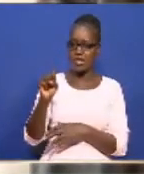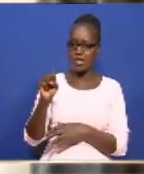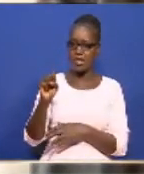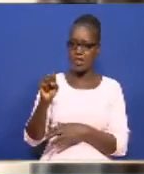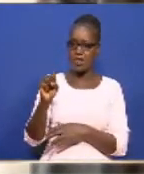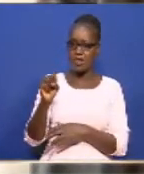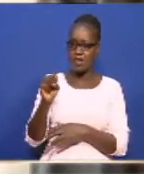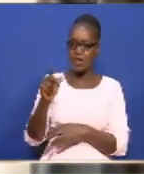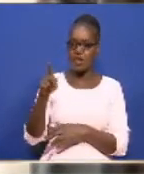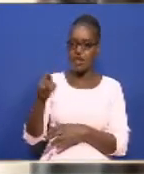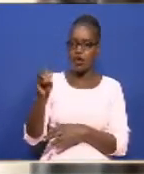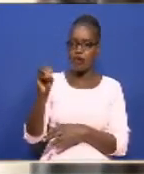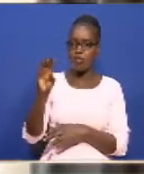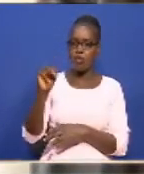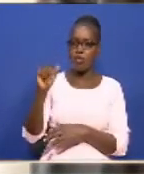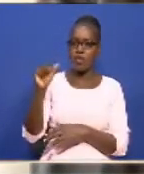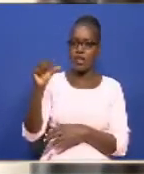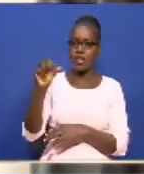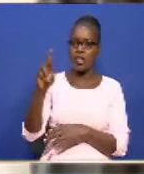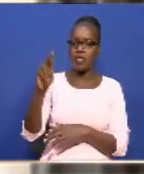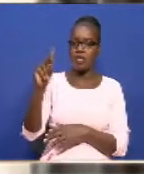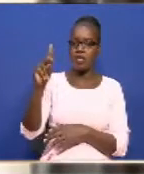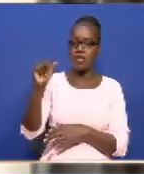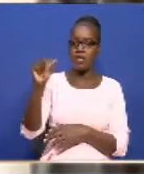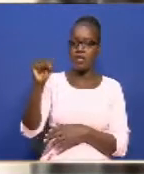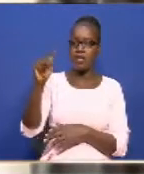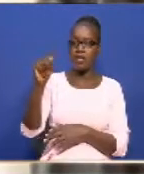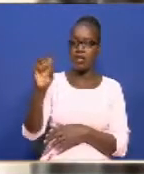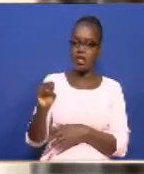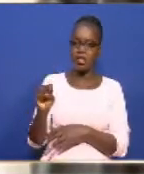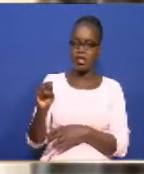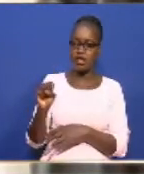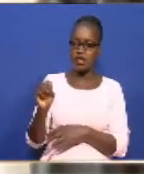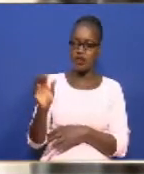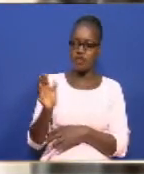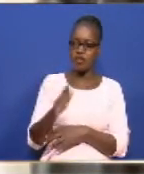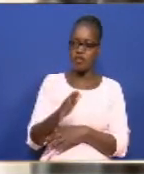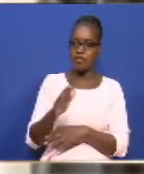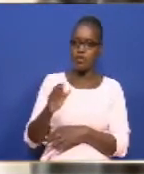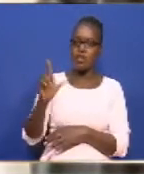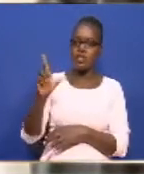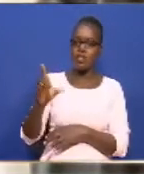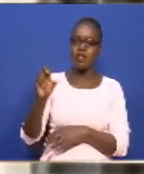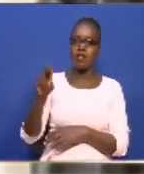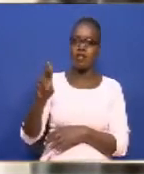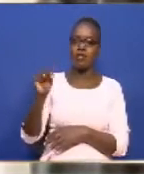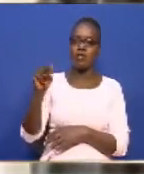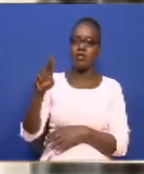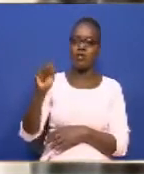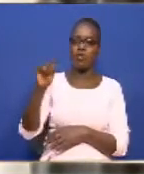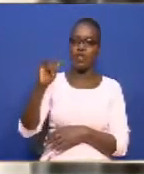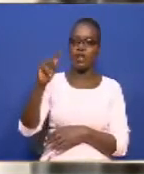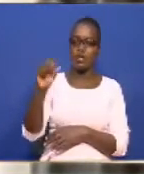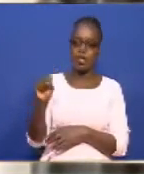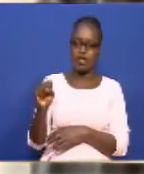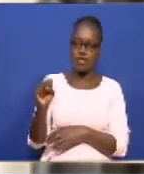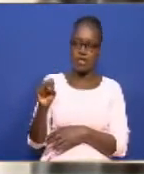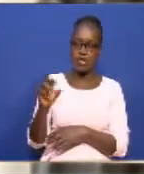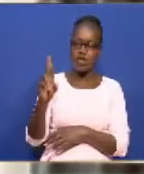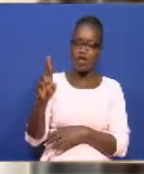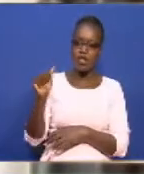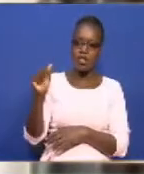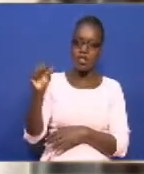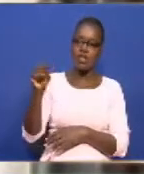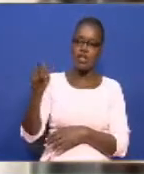pomegranate, castor apple, sour soup, loquit, gooseberry, blackberry, raspberry, tree